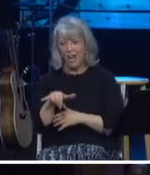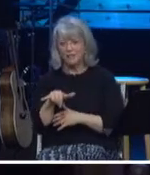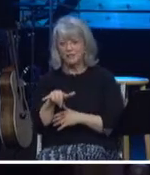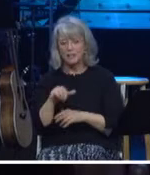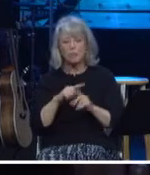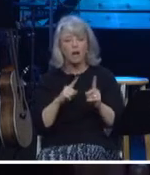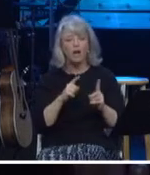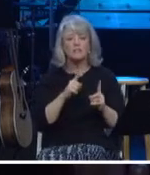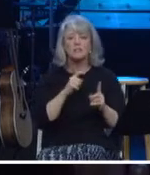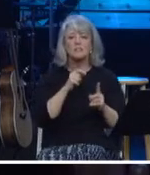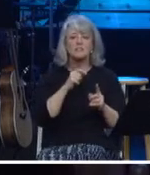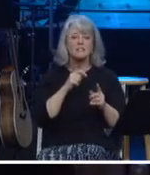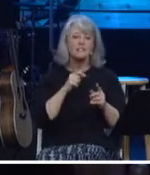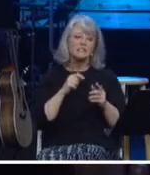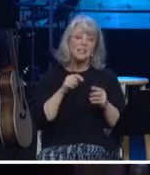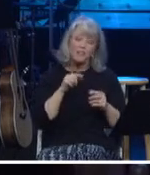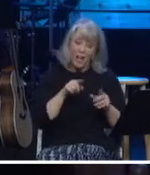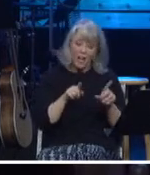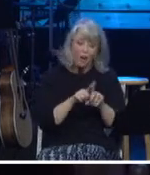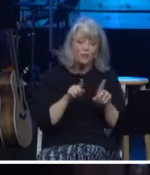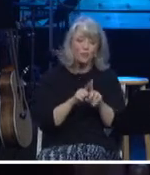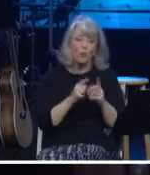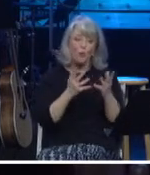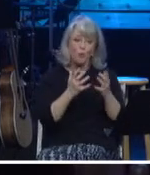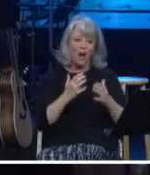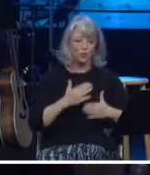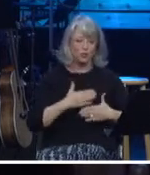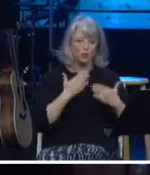The unbeliever wants the joy only Jesus can bring.